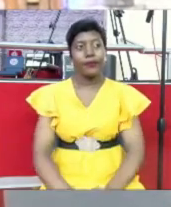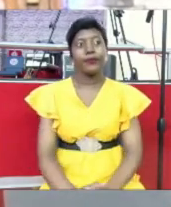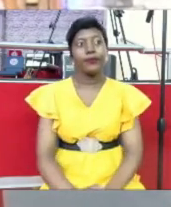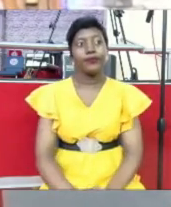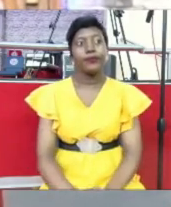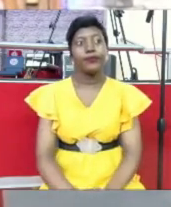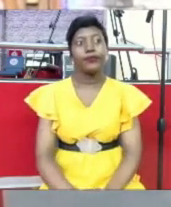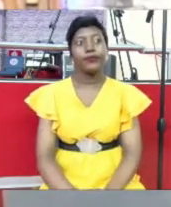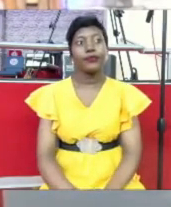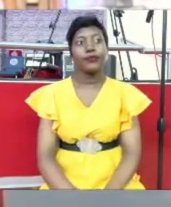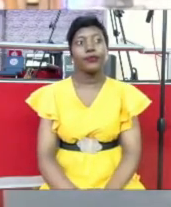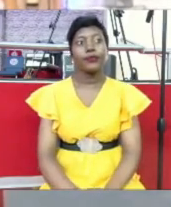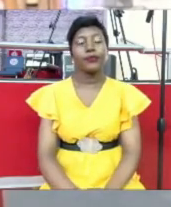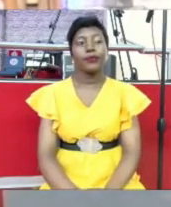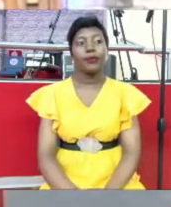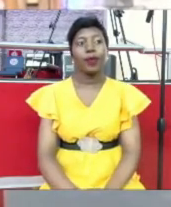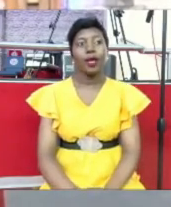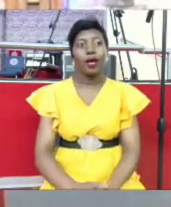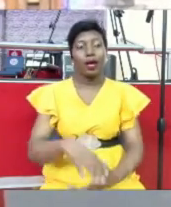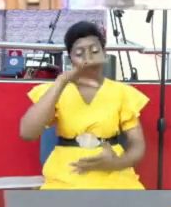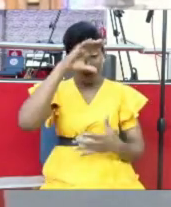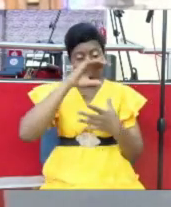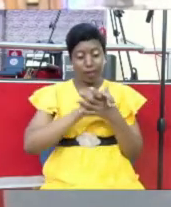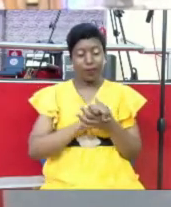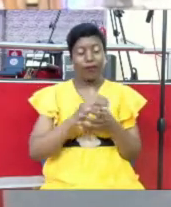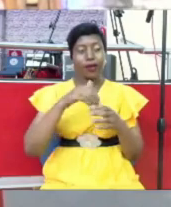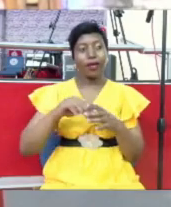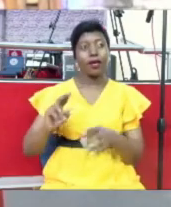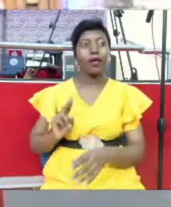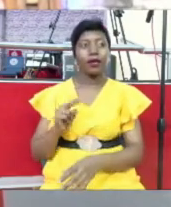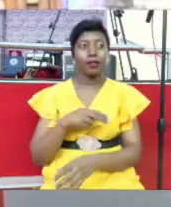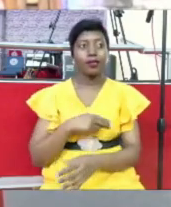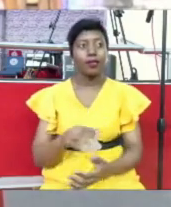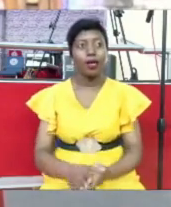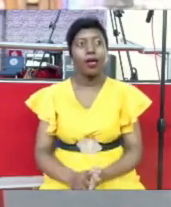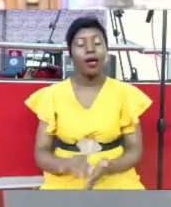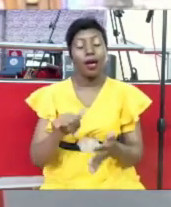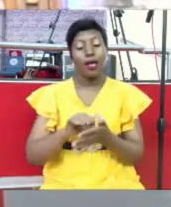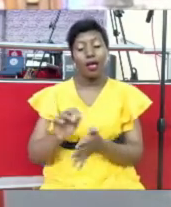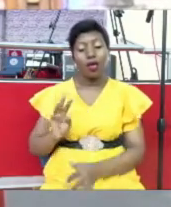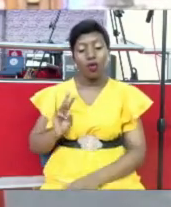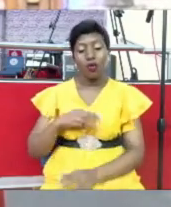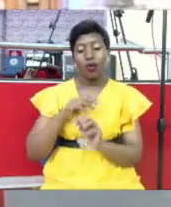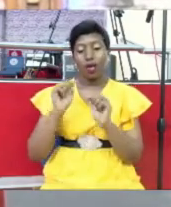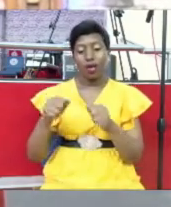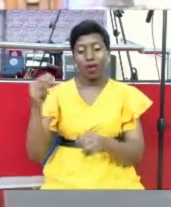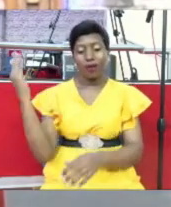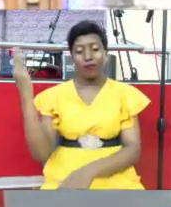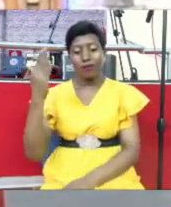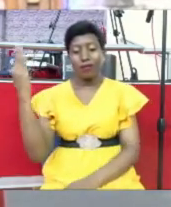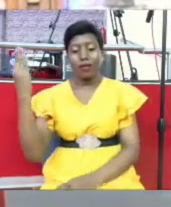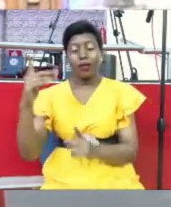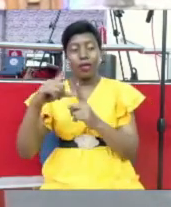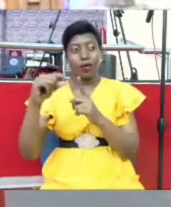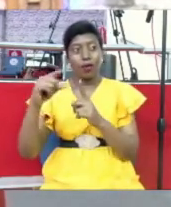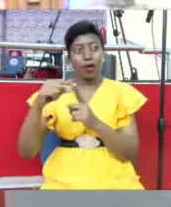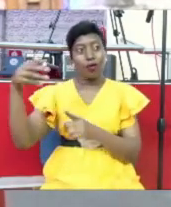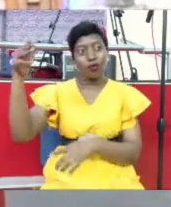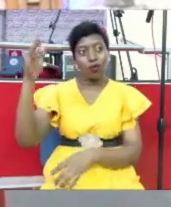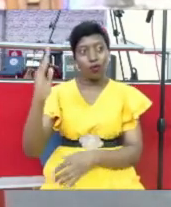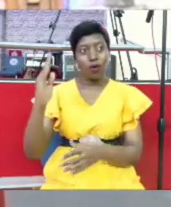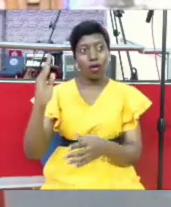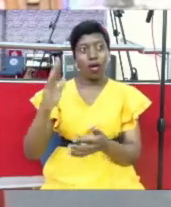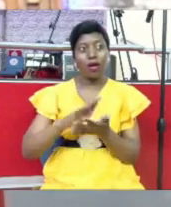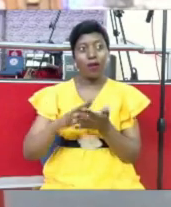kutuaminia madhabahu. And believing in us. Na kutuaminia. That we can bring the word of God. Kama tunaweza leta neno la Mungu. Bwana